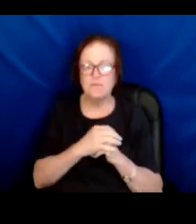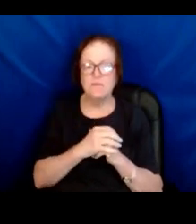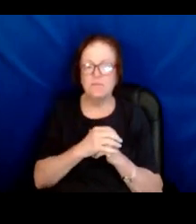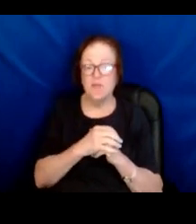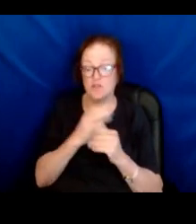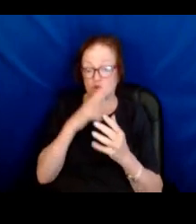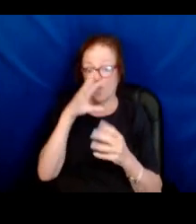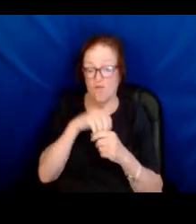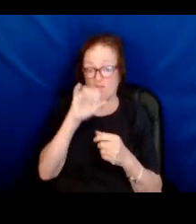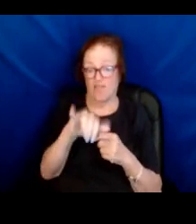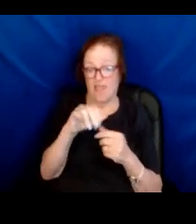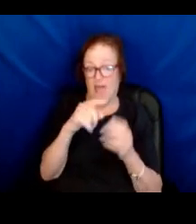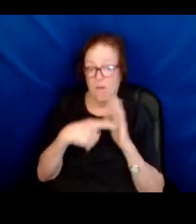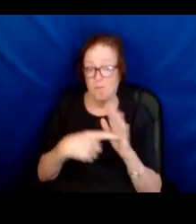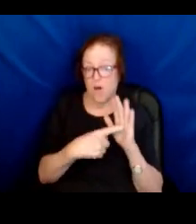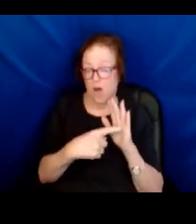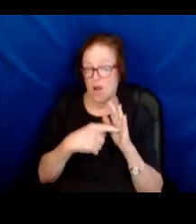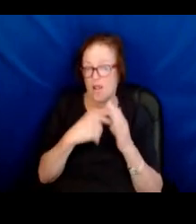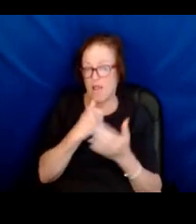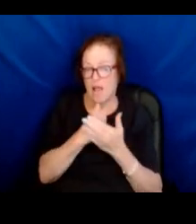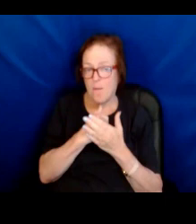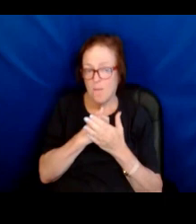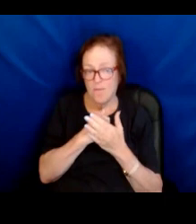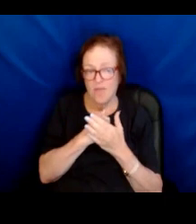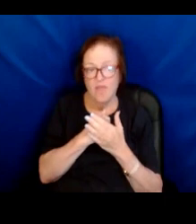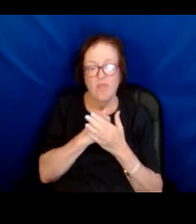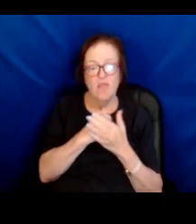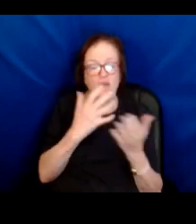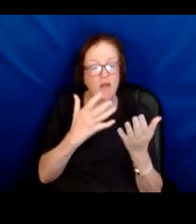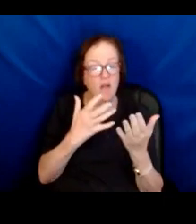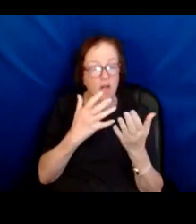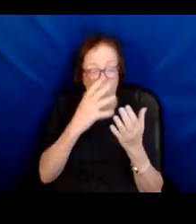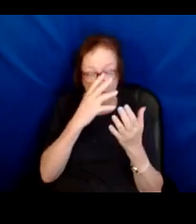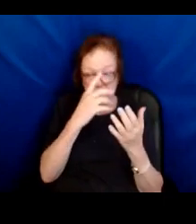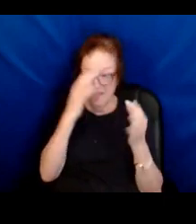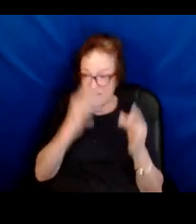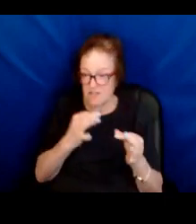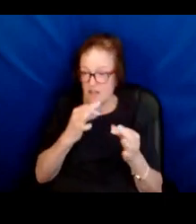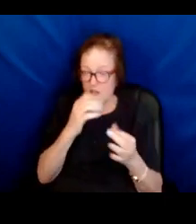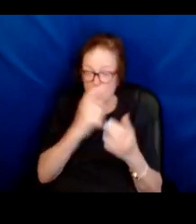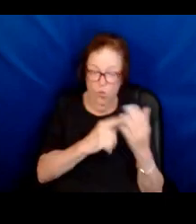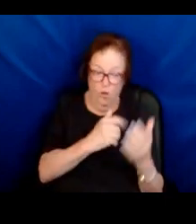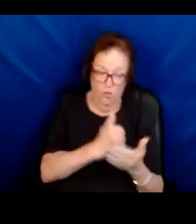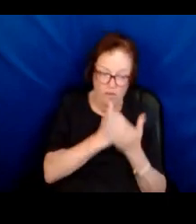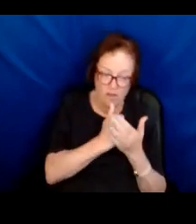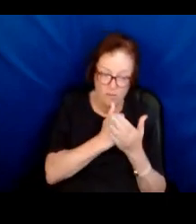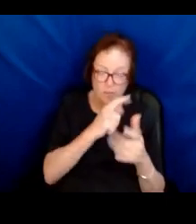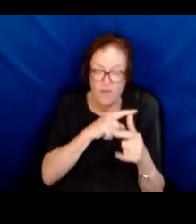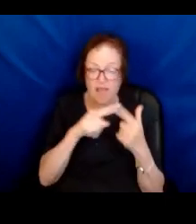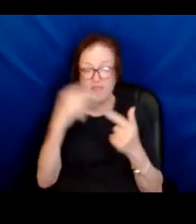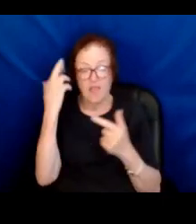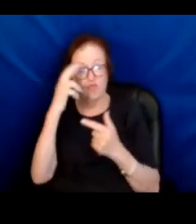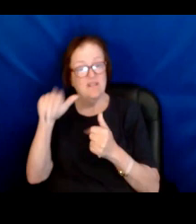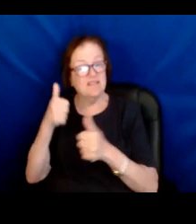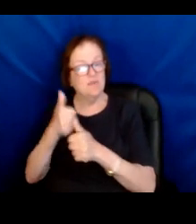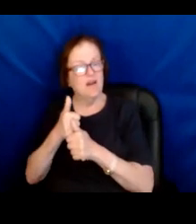this, we hope that it will help them come to an agreement on what is going to really help the region's acute mental health